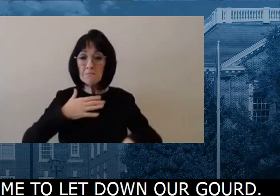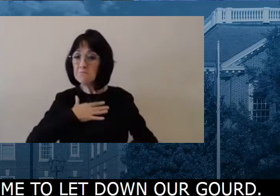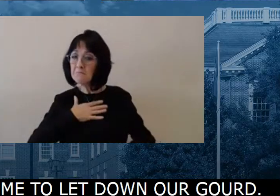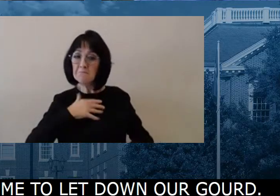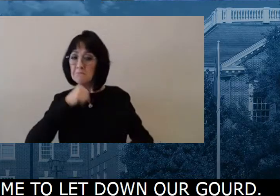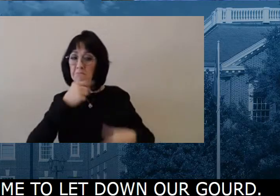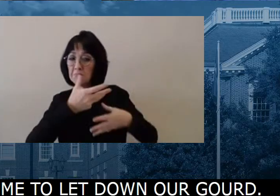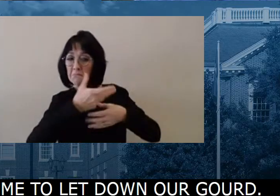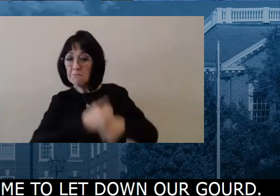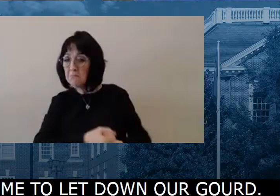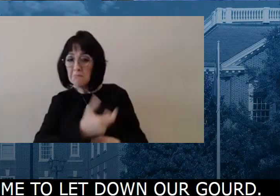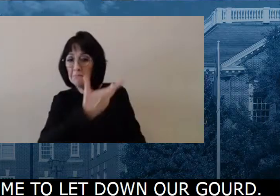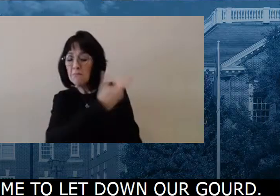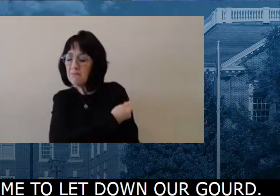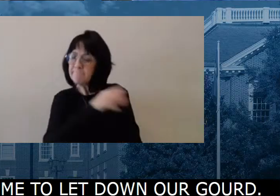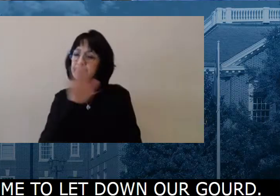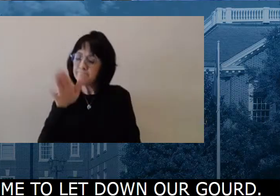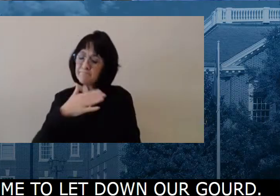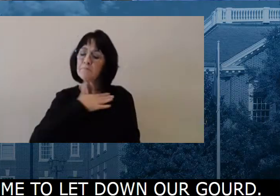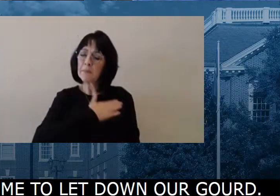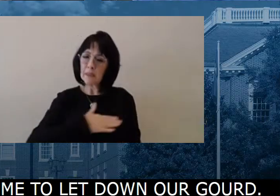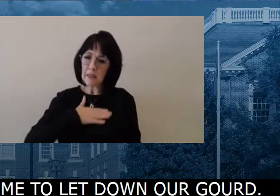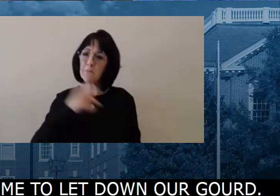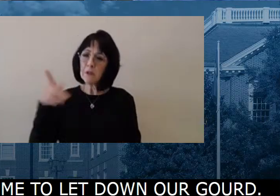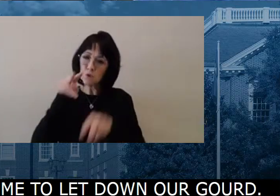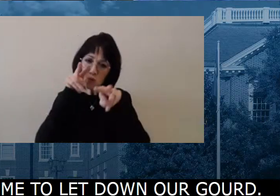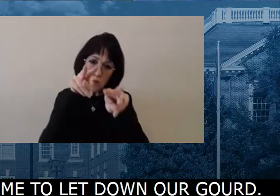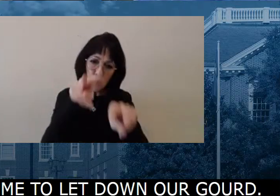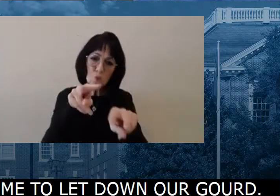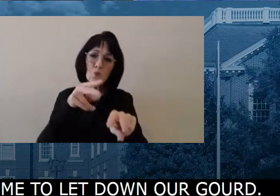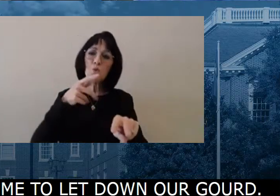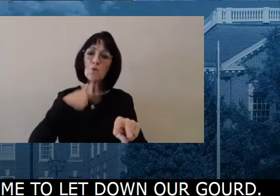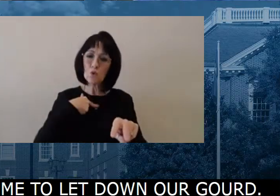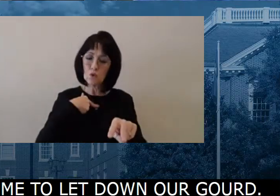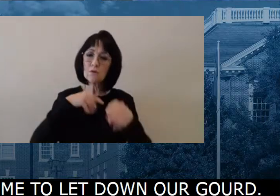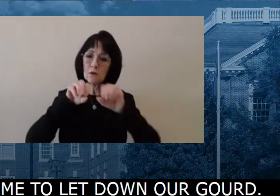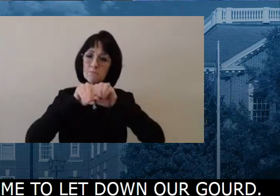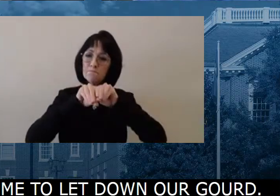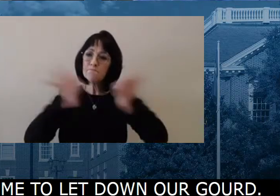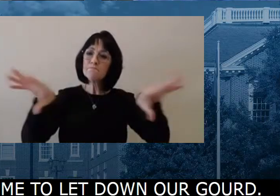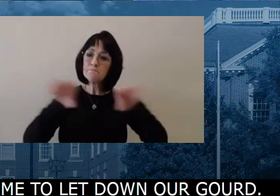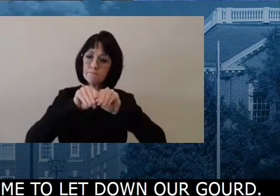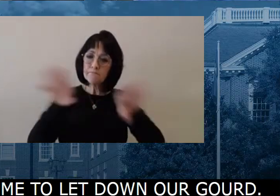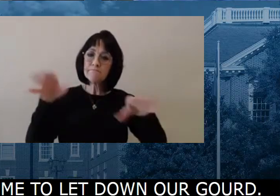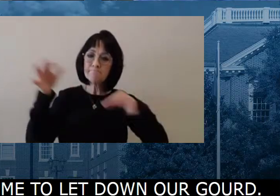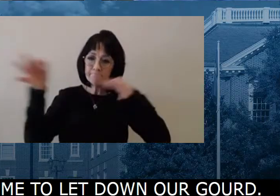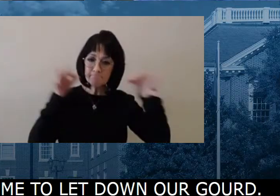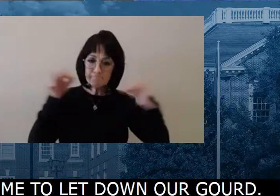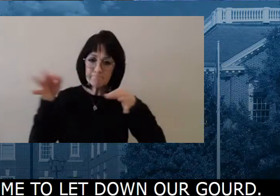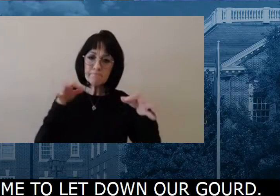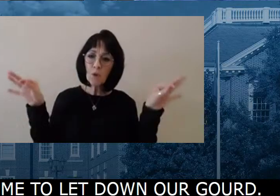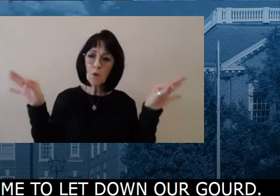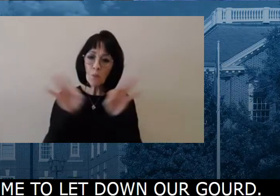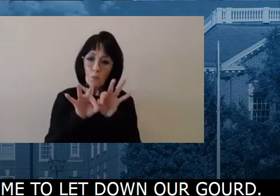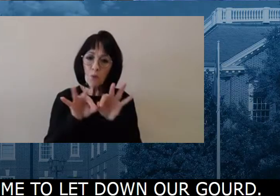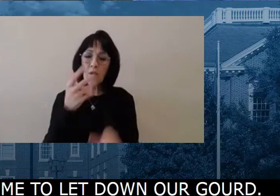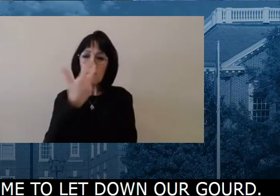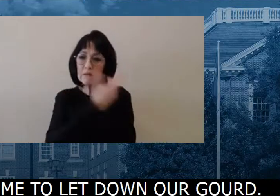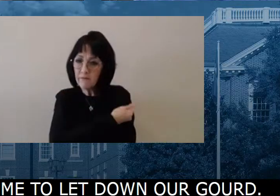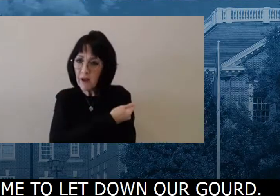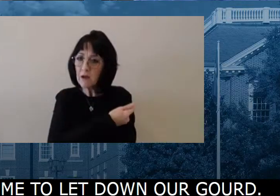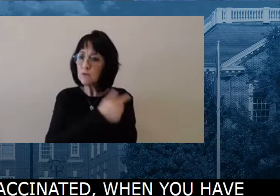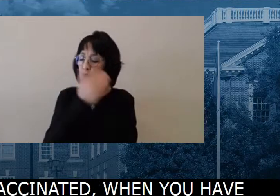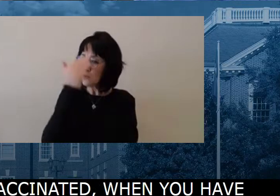the science. I think the science clearly supports the idea of getting vaccinated. We know there are folks